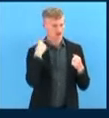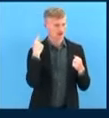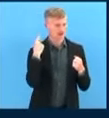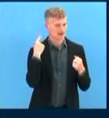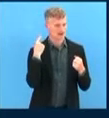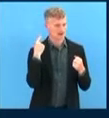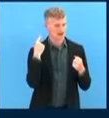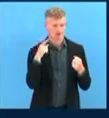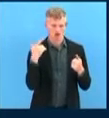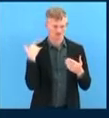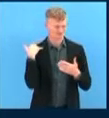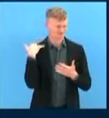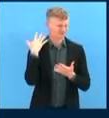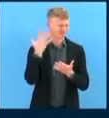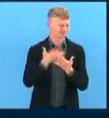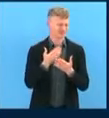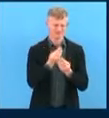222 children among